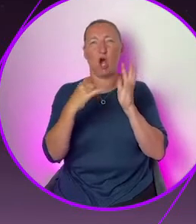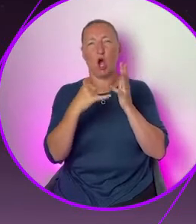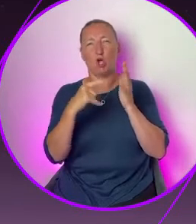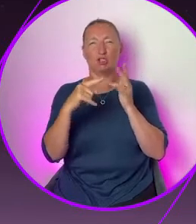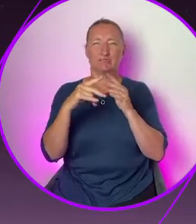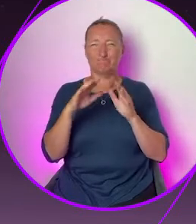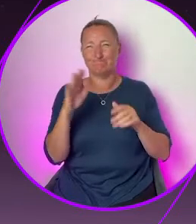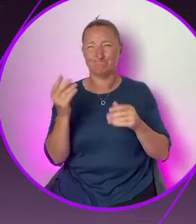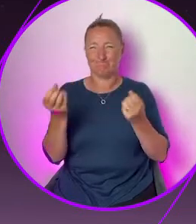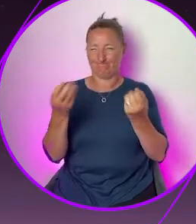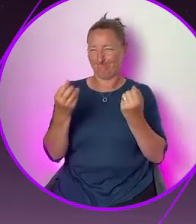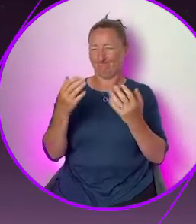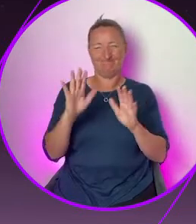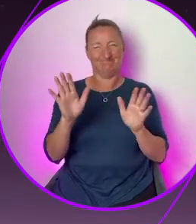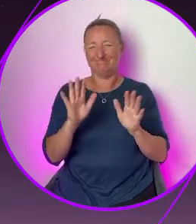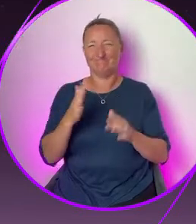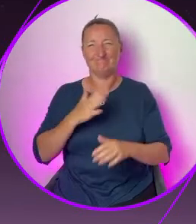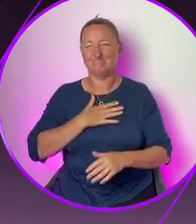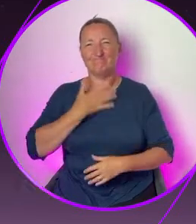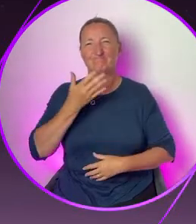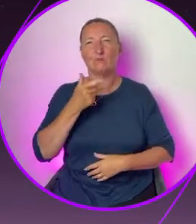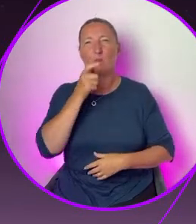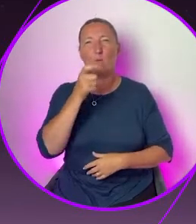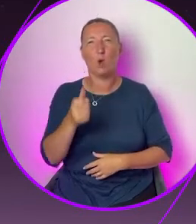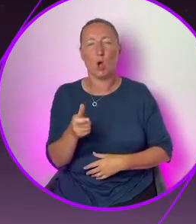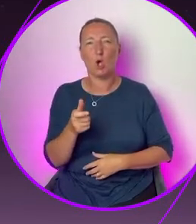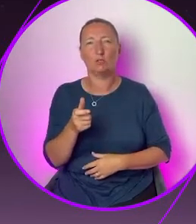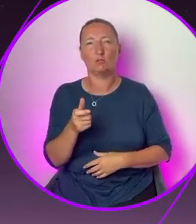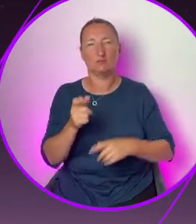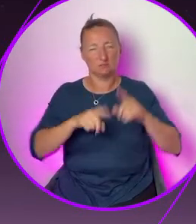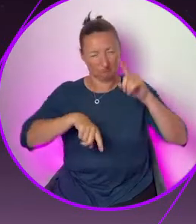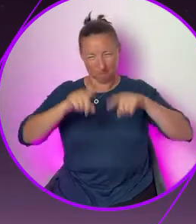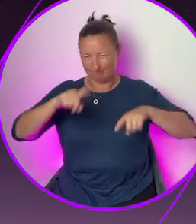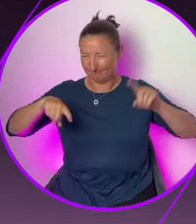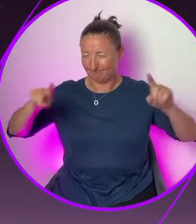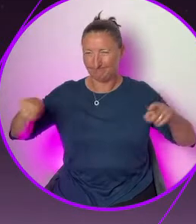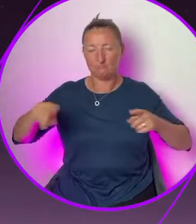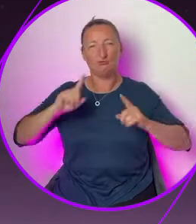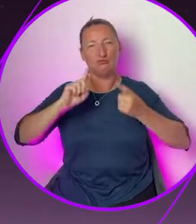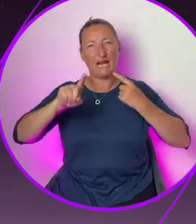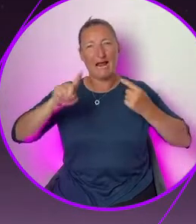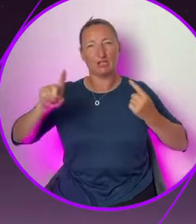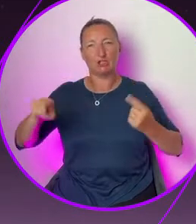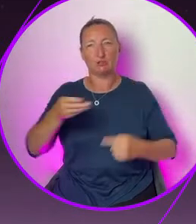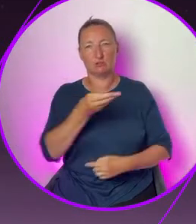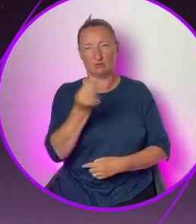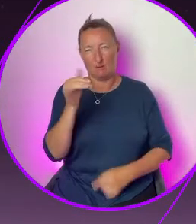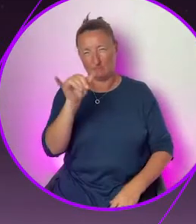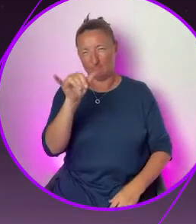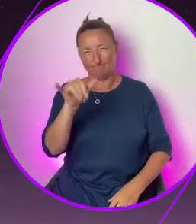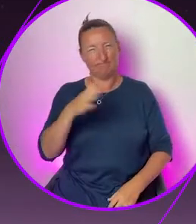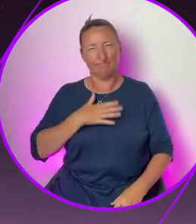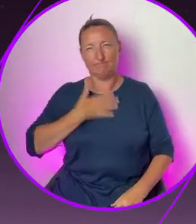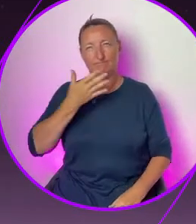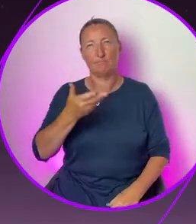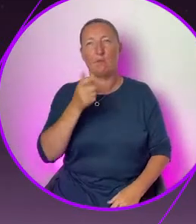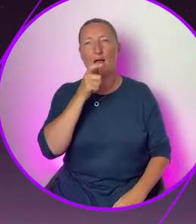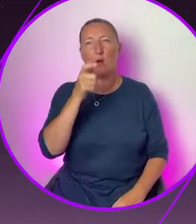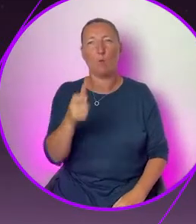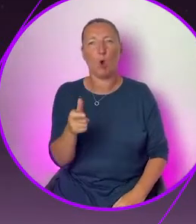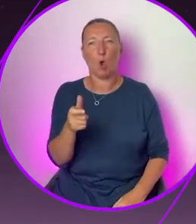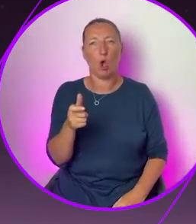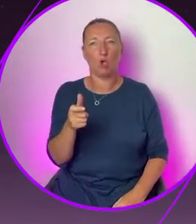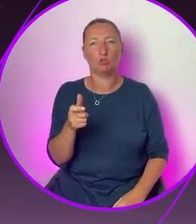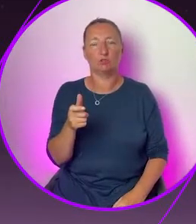initial interviews. And in fact, there was a diverse array of reactions to that term. So as I said, some found it suspect or even distasteful